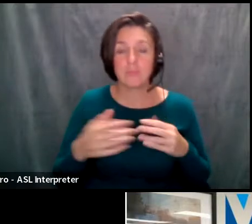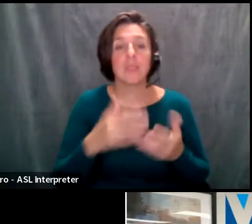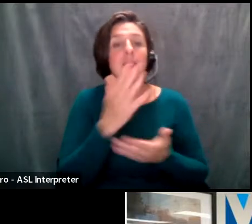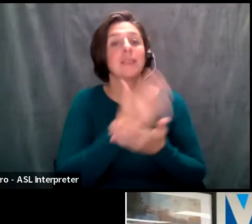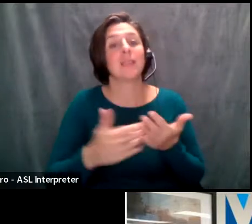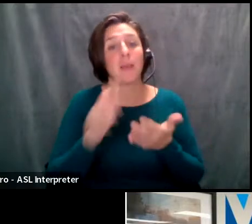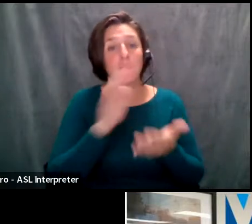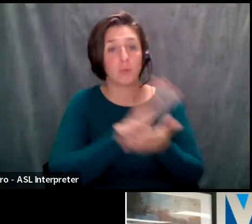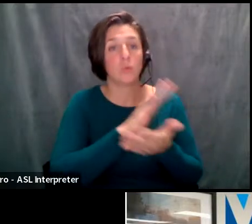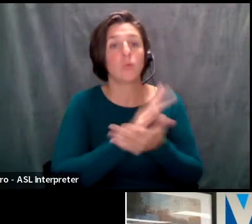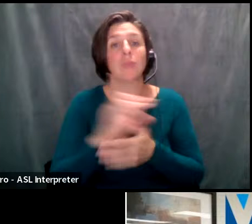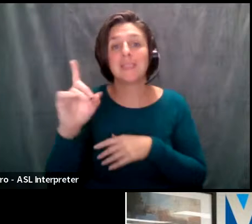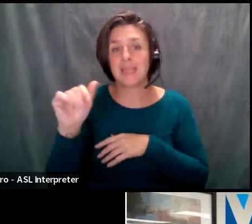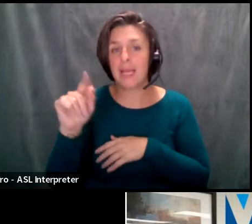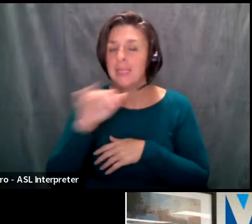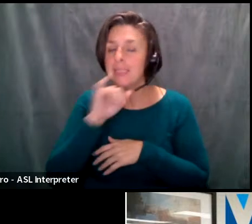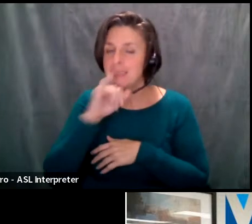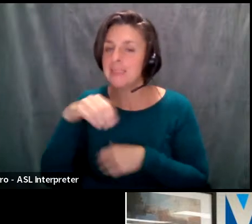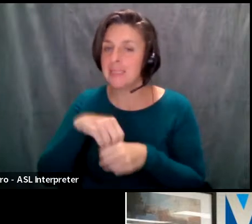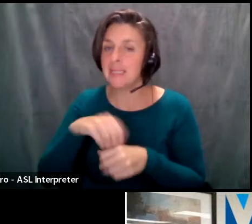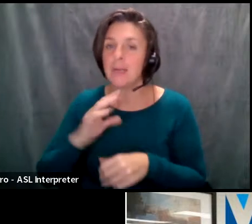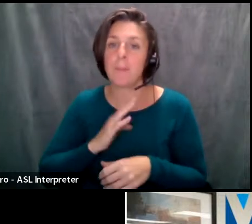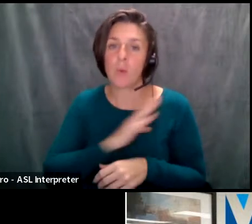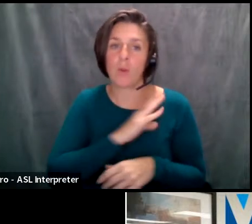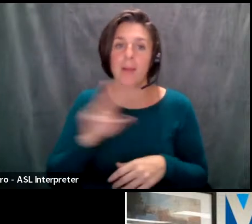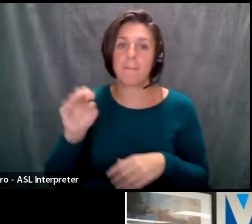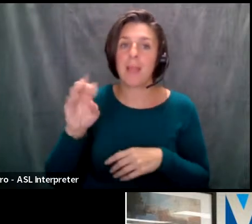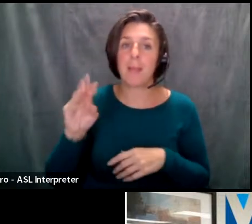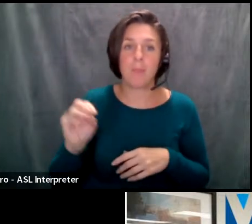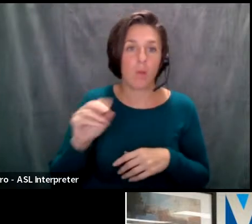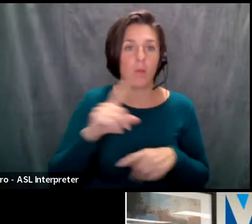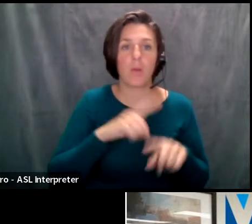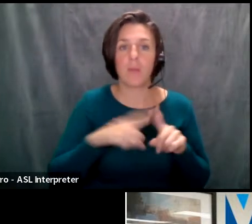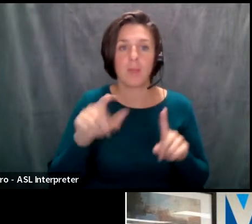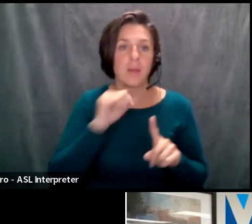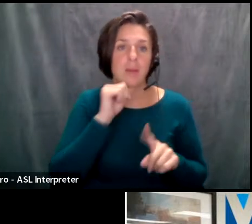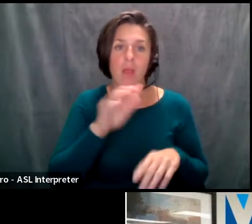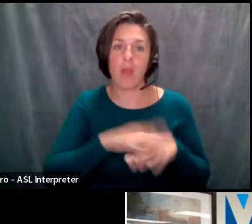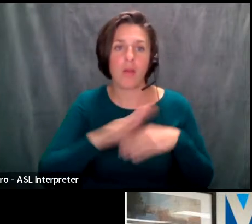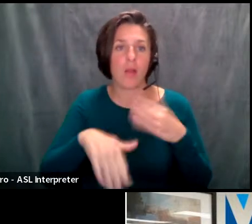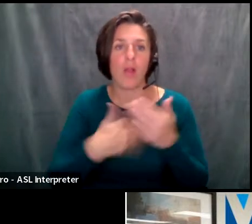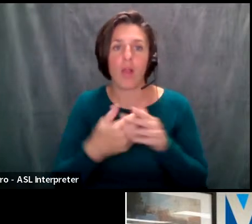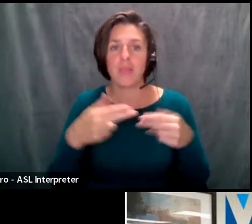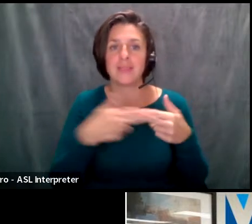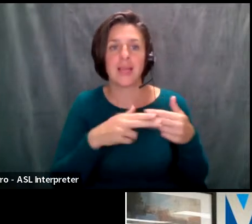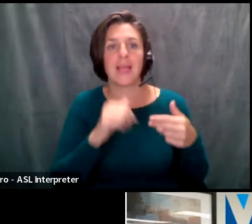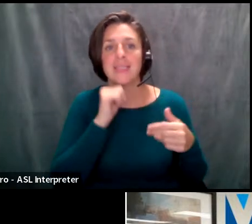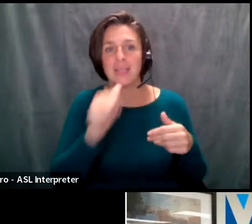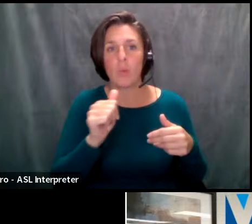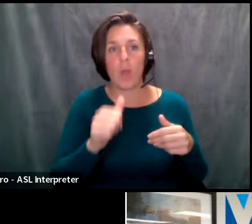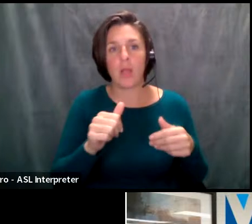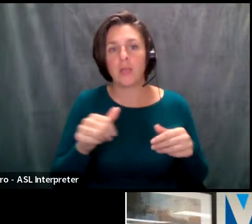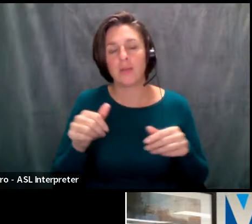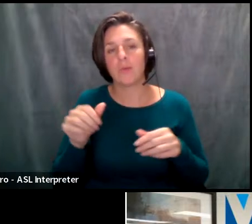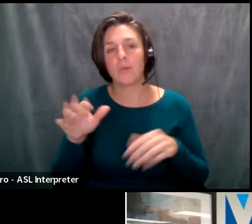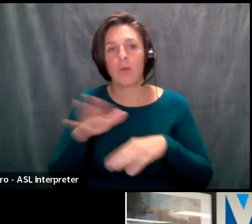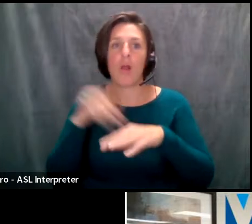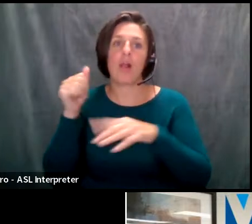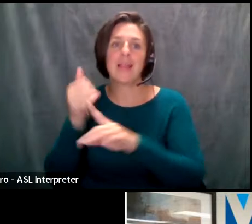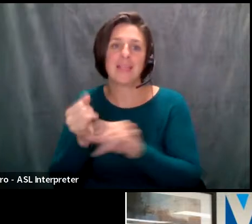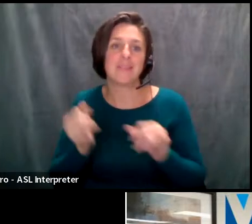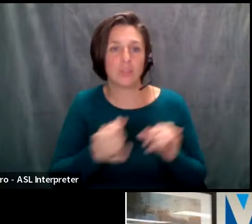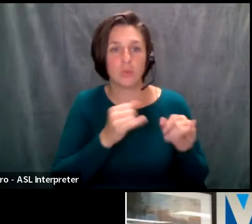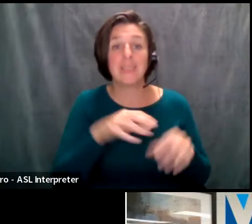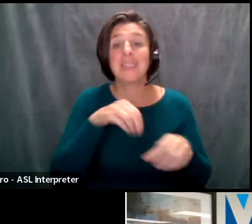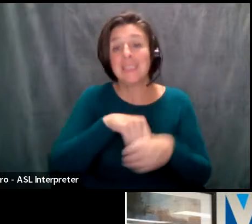is in the board memo, but it's not in the. It wasn't one of the slides. I didn't want to call out individual. In